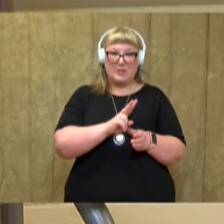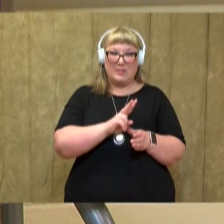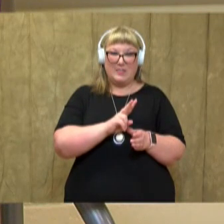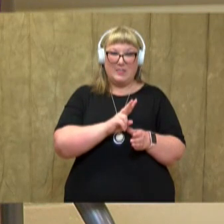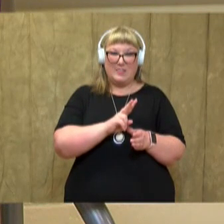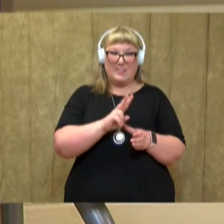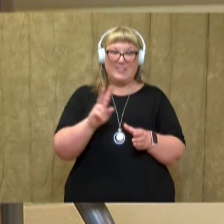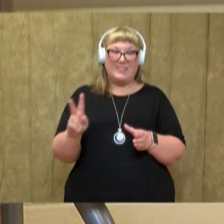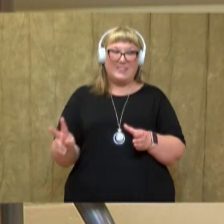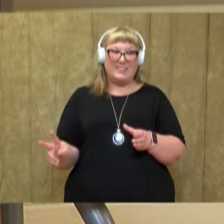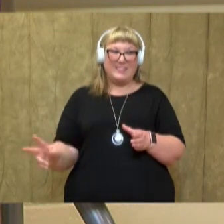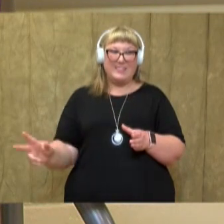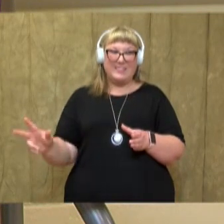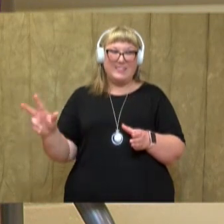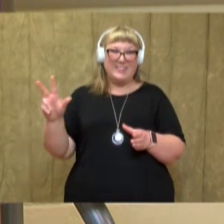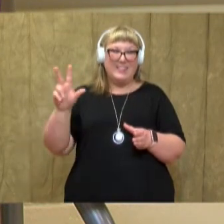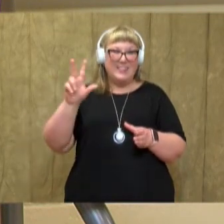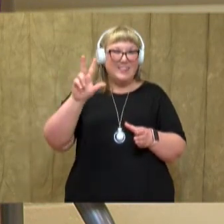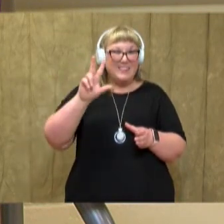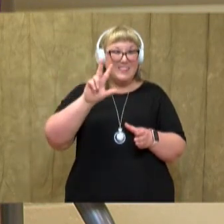2,